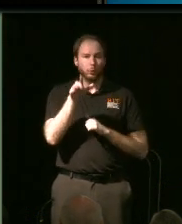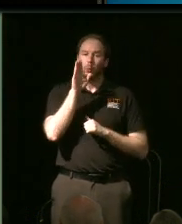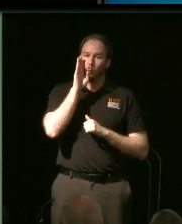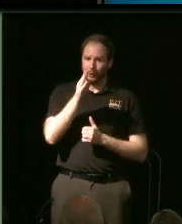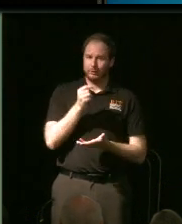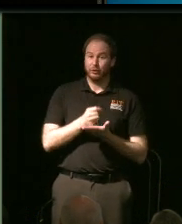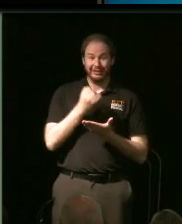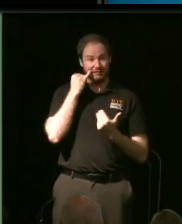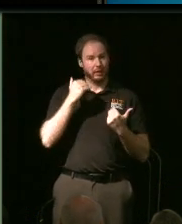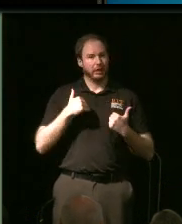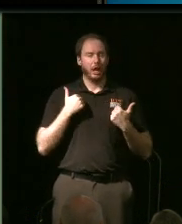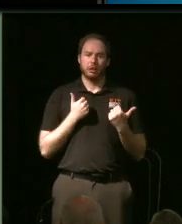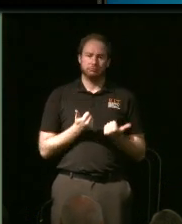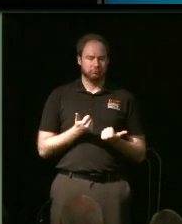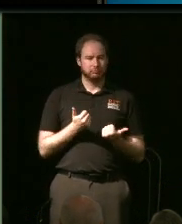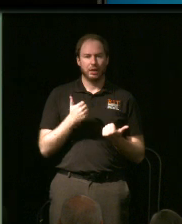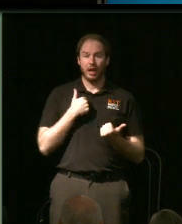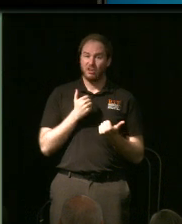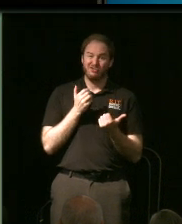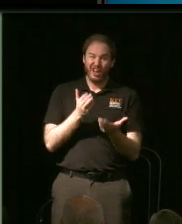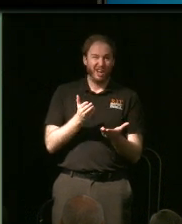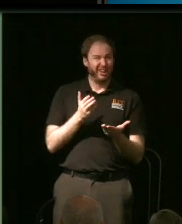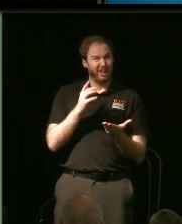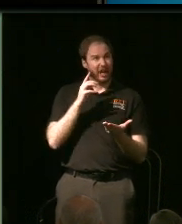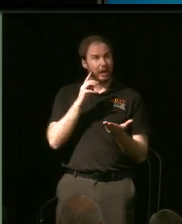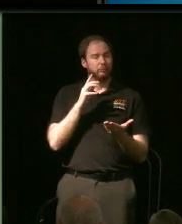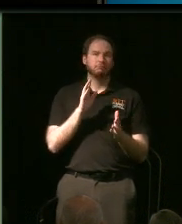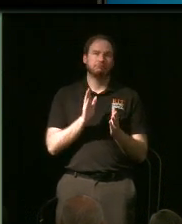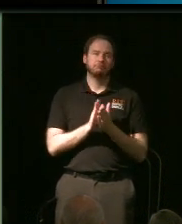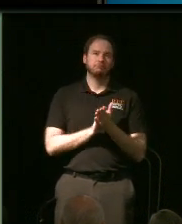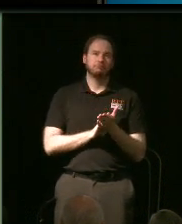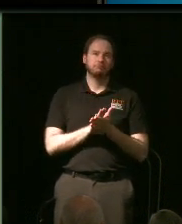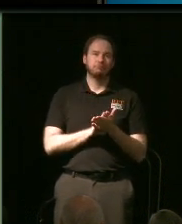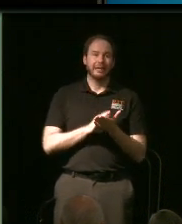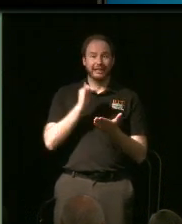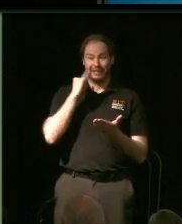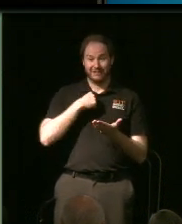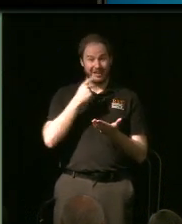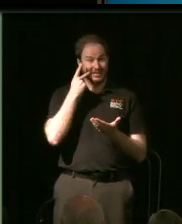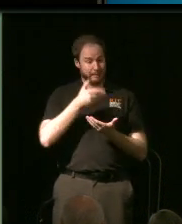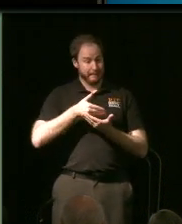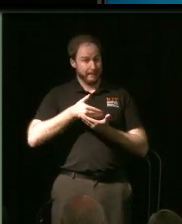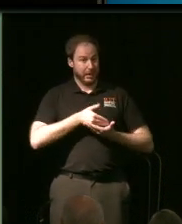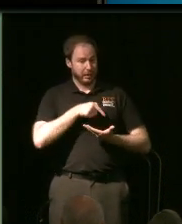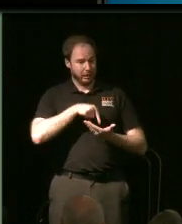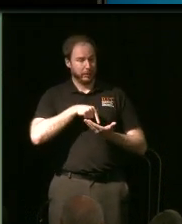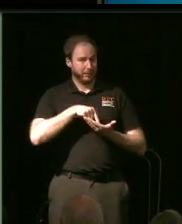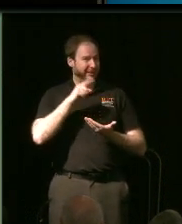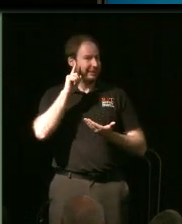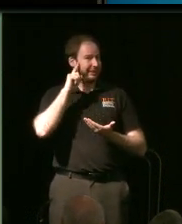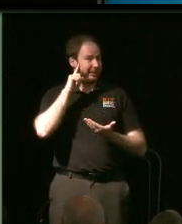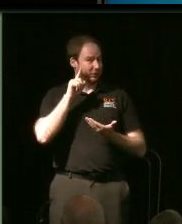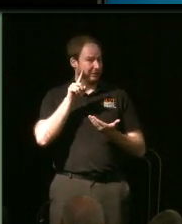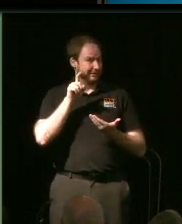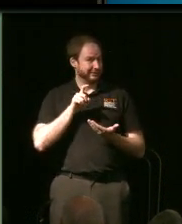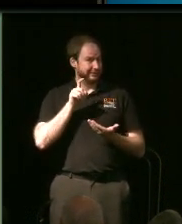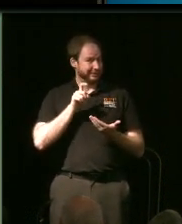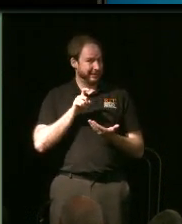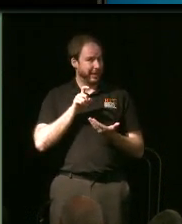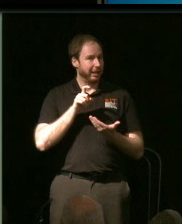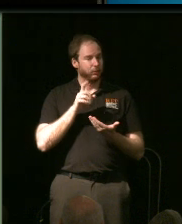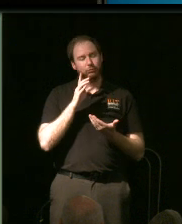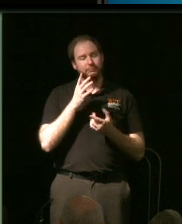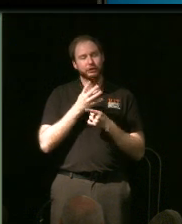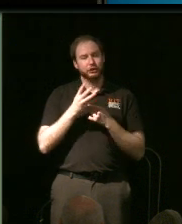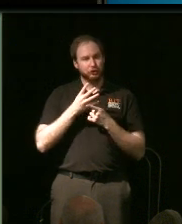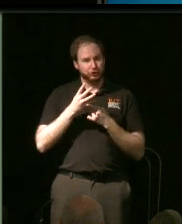if you're younger. In fact, I would go so far to say that when I see a baby who's had a hearing test, hearing genetic panel,